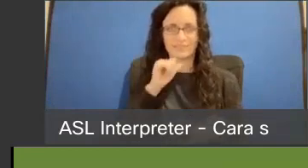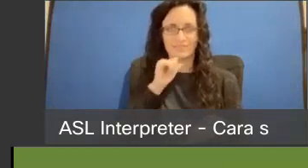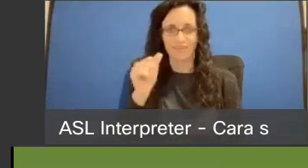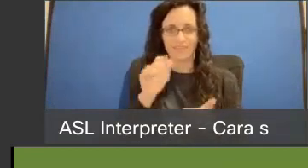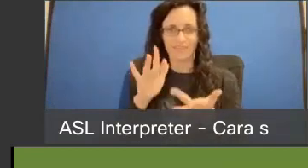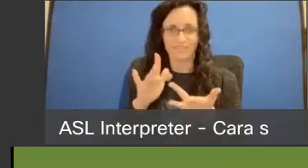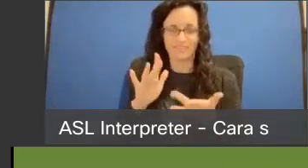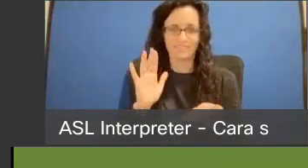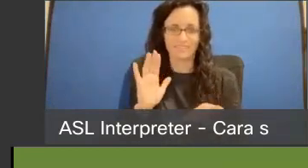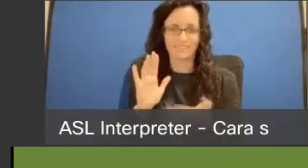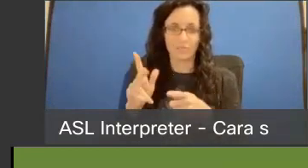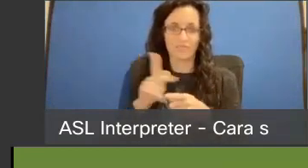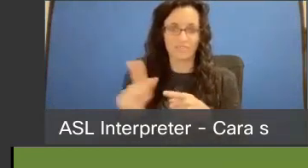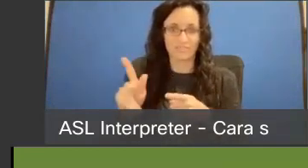right?